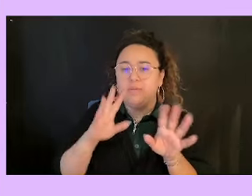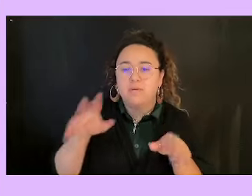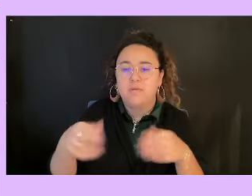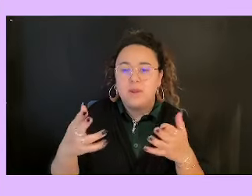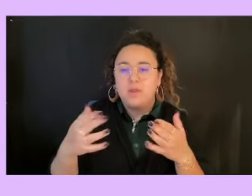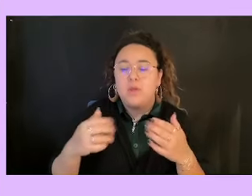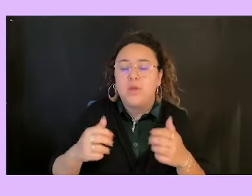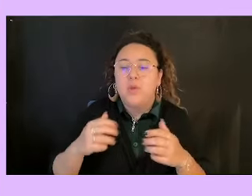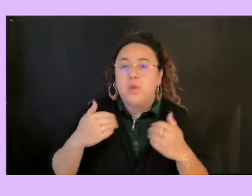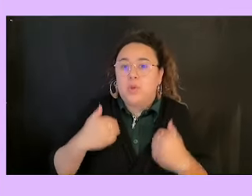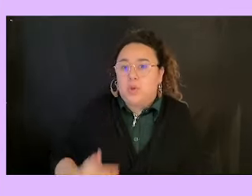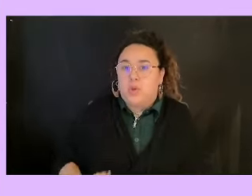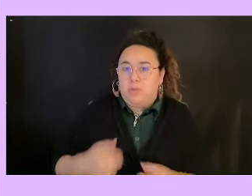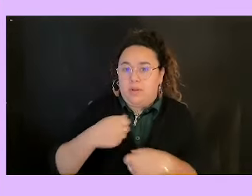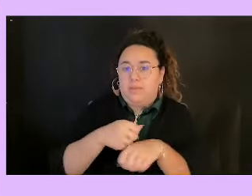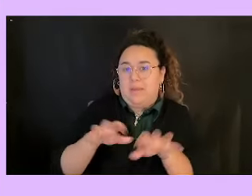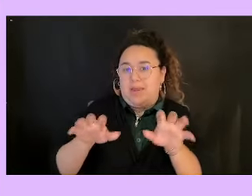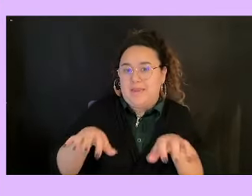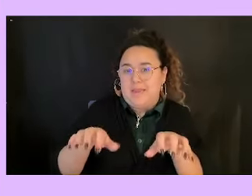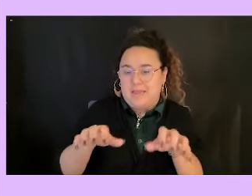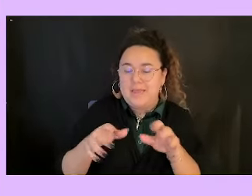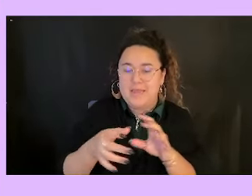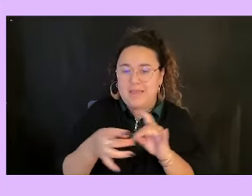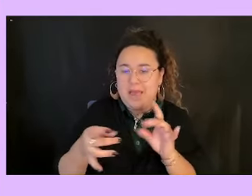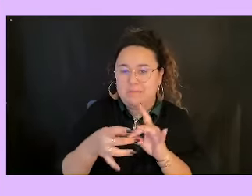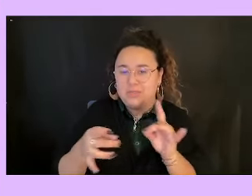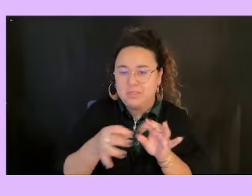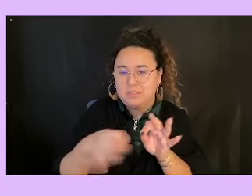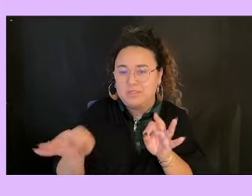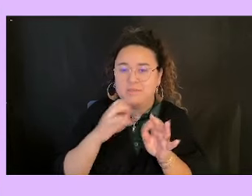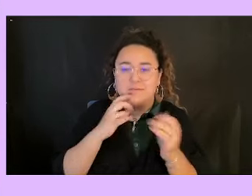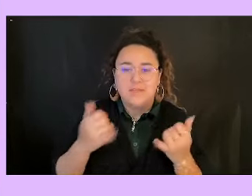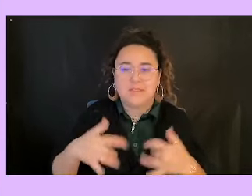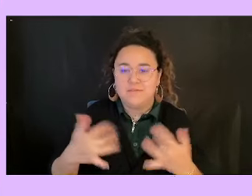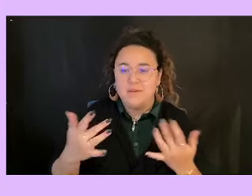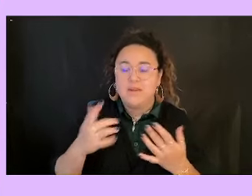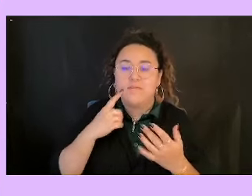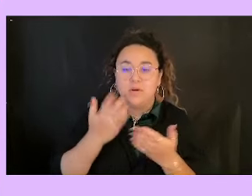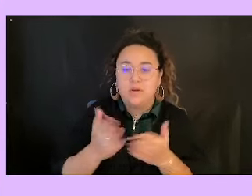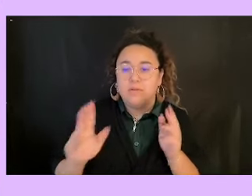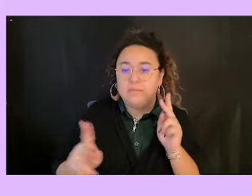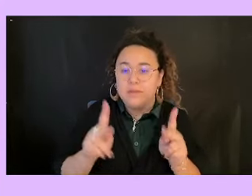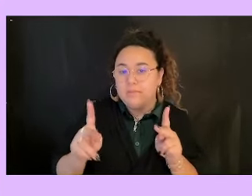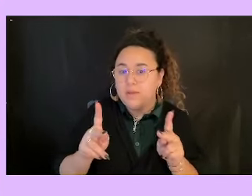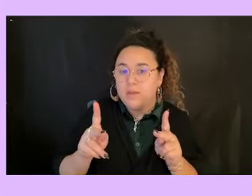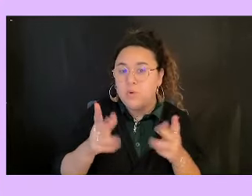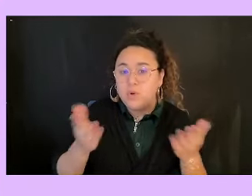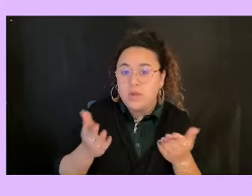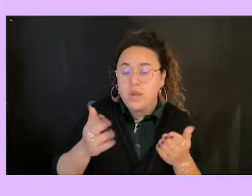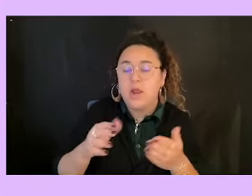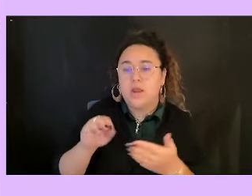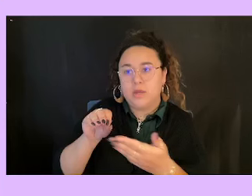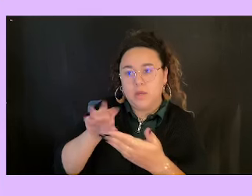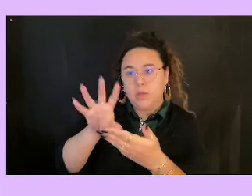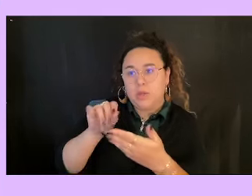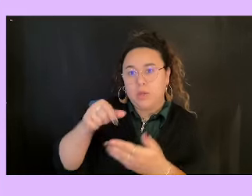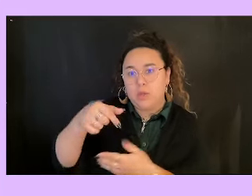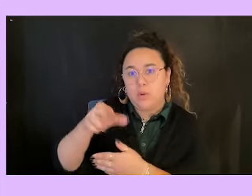live captions for this event, which I want to note for folks in the room, you can access through scanning this QR